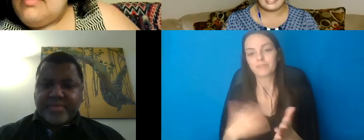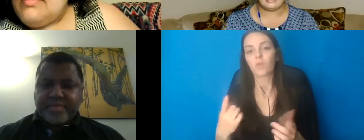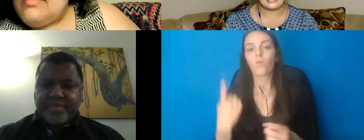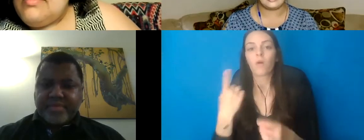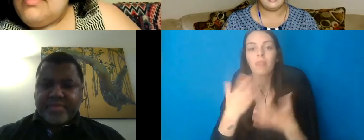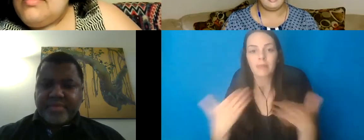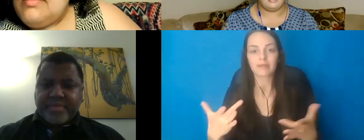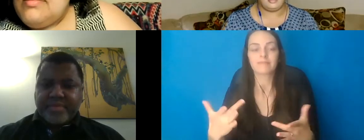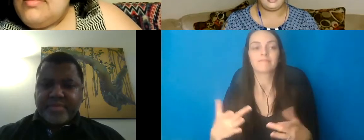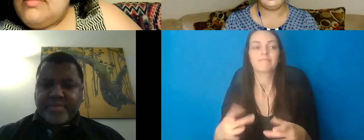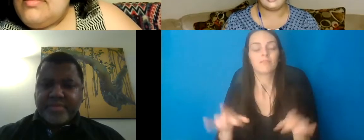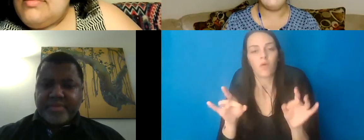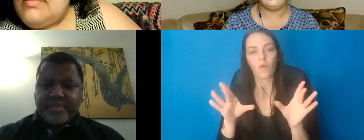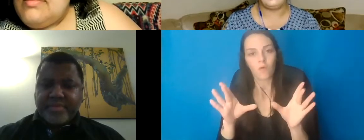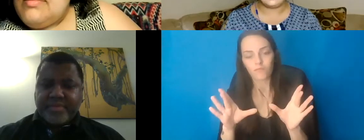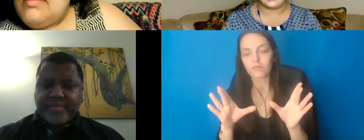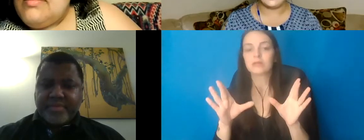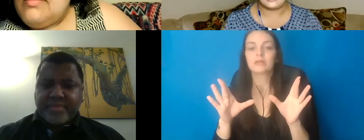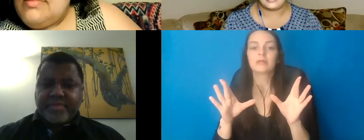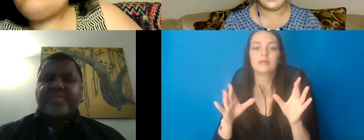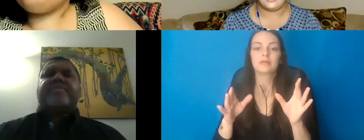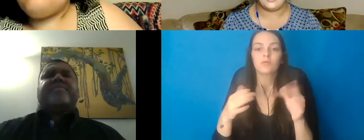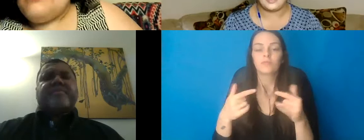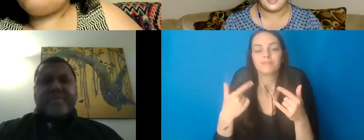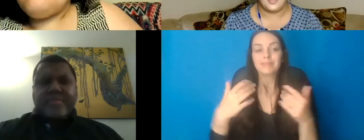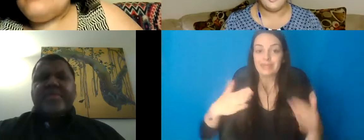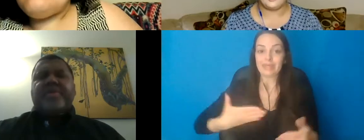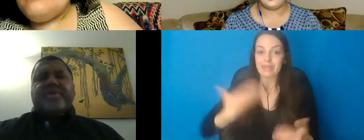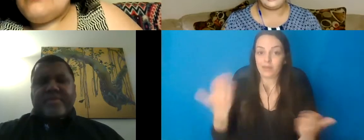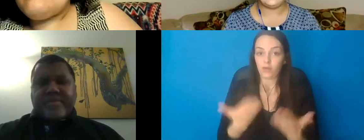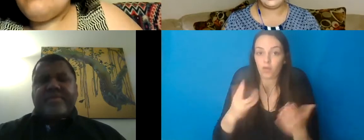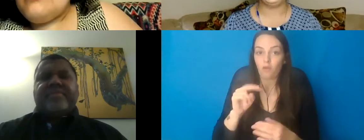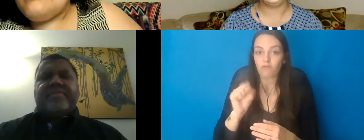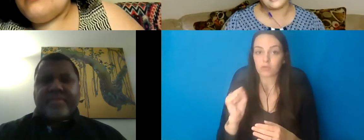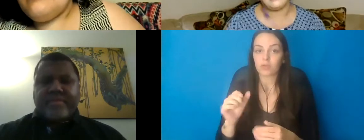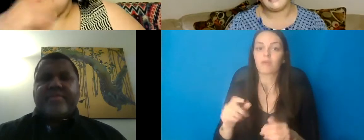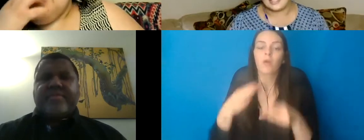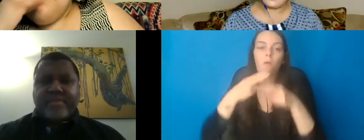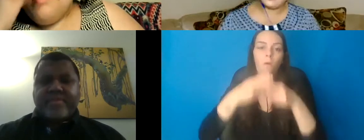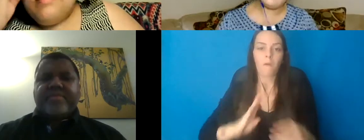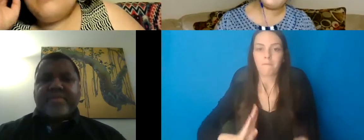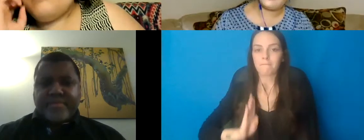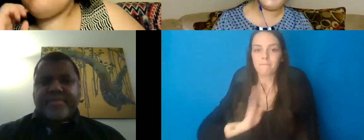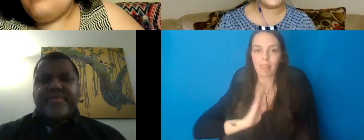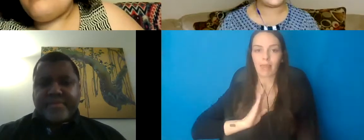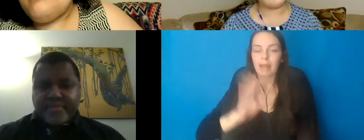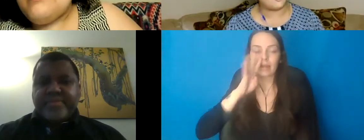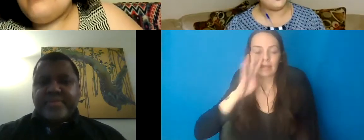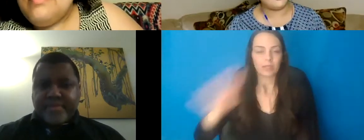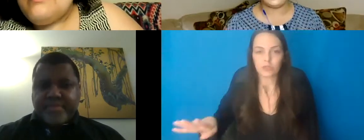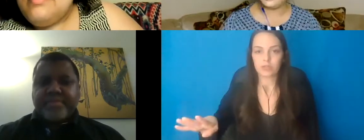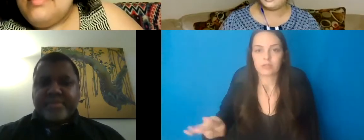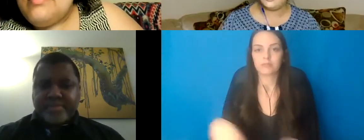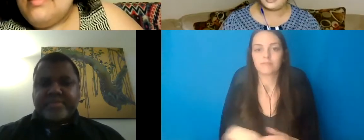a state, I call it polite ignorance here in Nova Scotia, where we like to say we don't have racism, we don't have transphobia, we don't have homophobia because